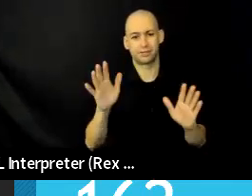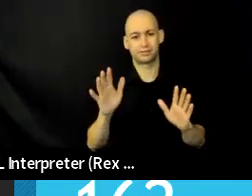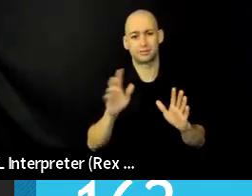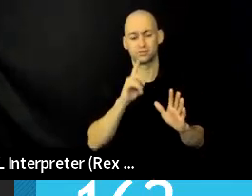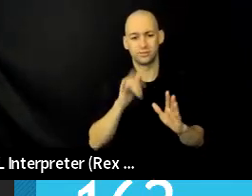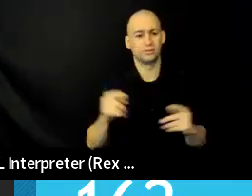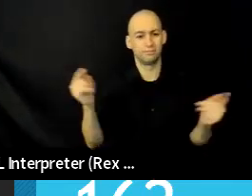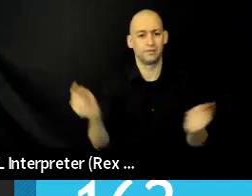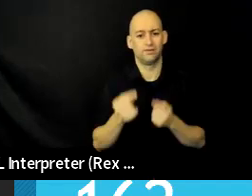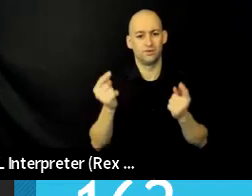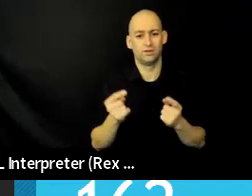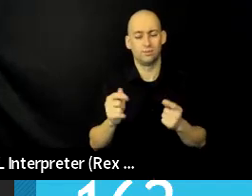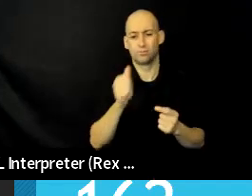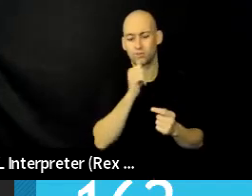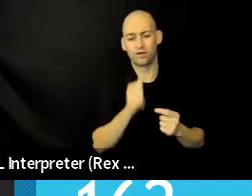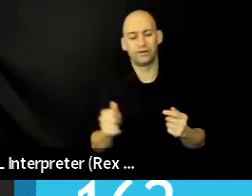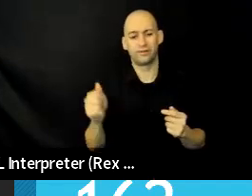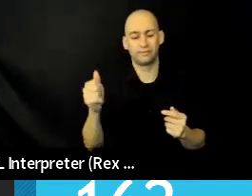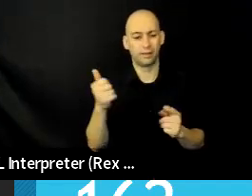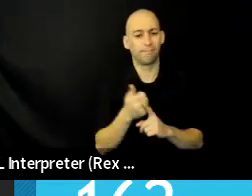devastating private impact.